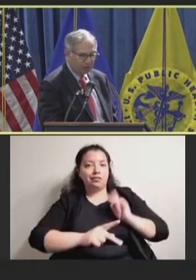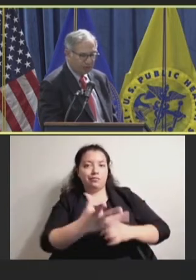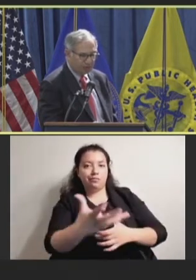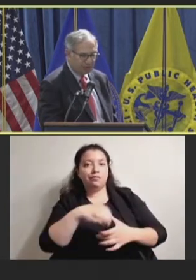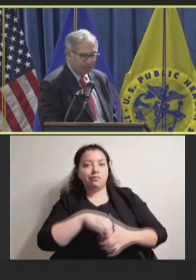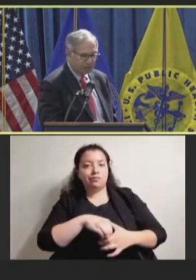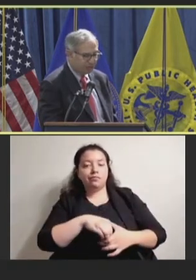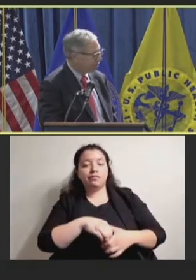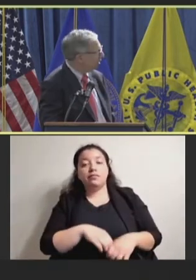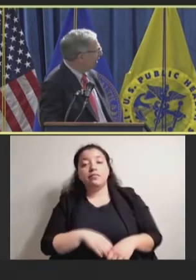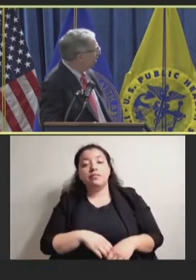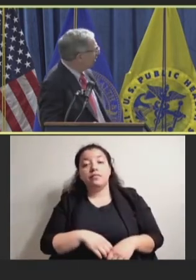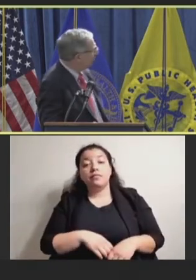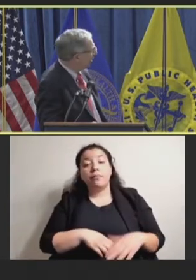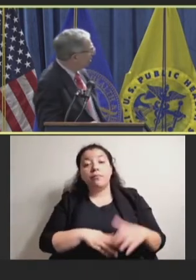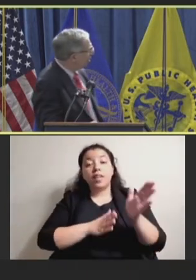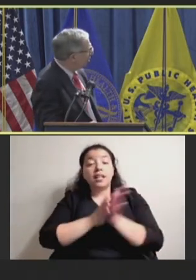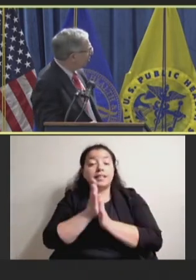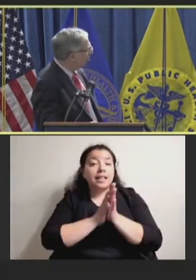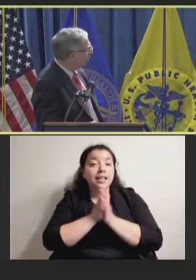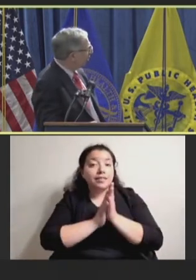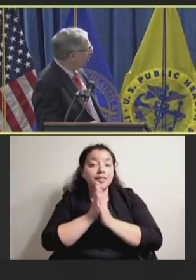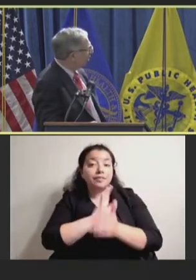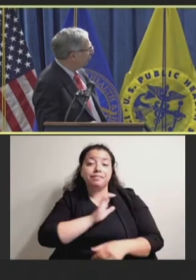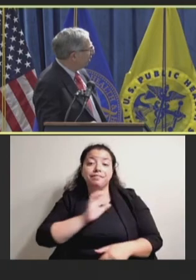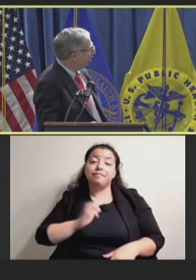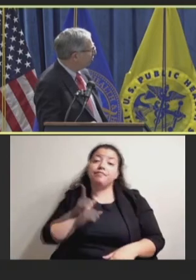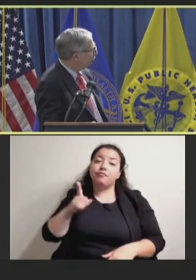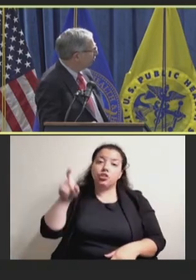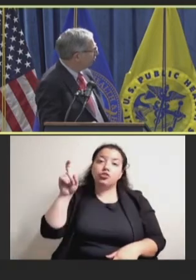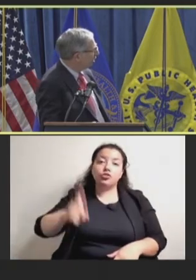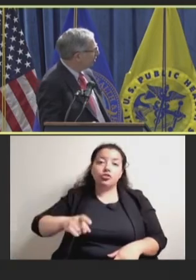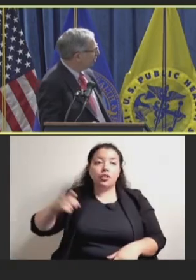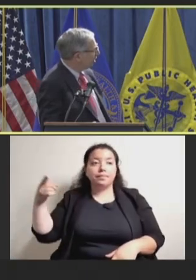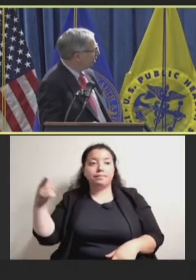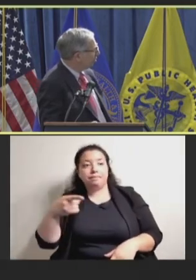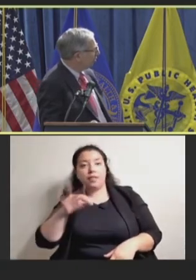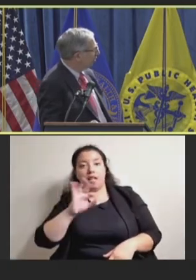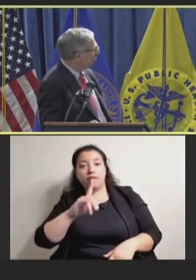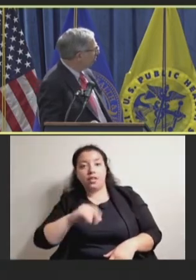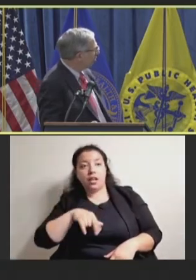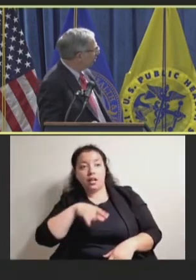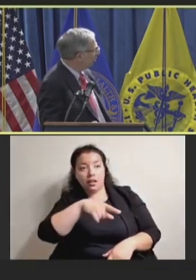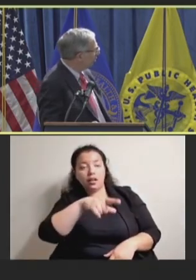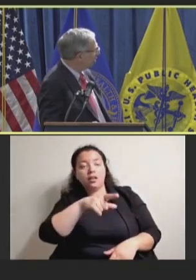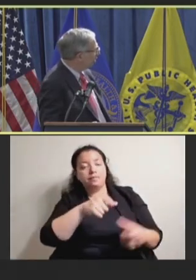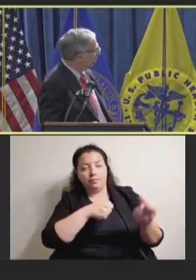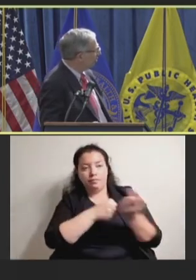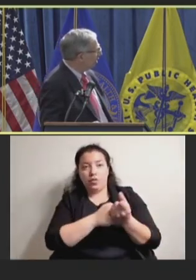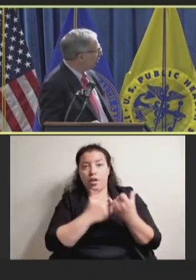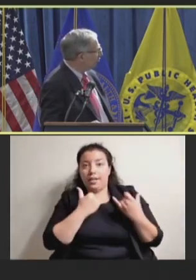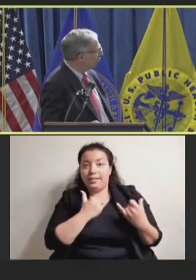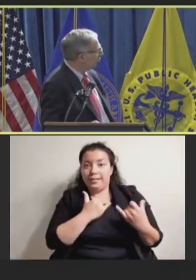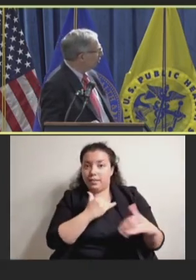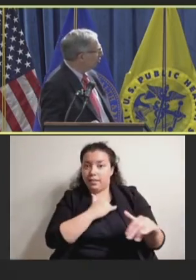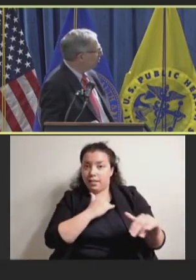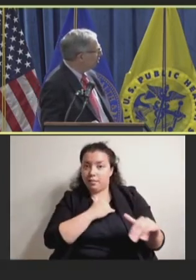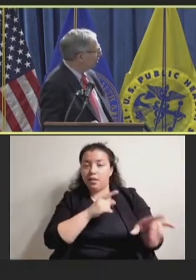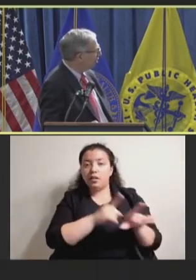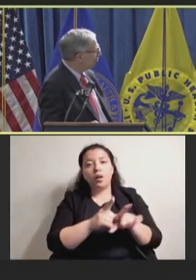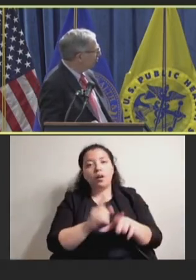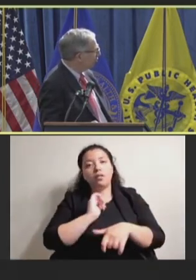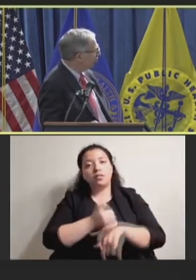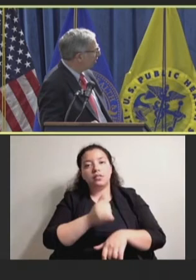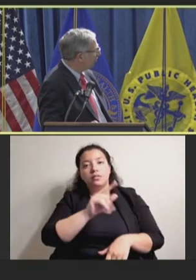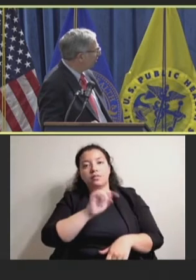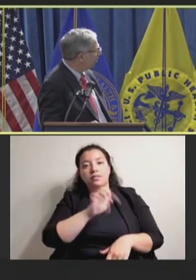As far as incentives, Congress should direct the FDA to enforce existing accountability measures, as well as establish a task force to study new incentives